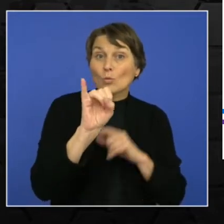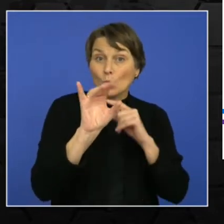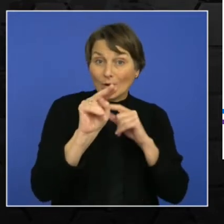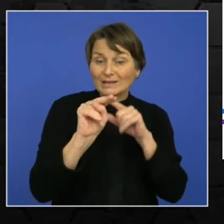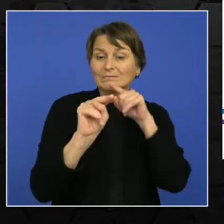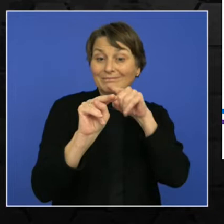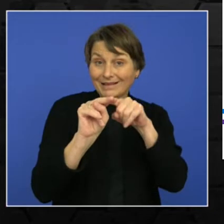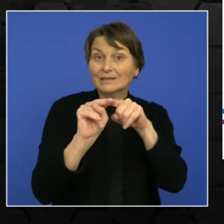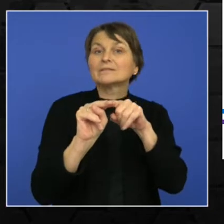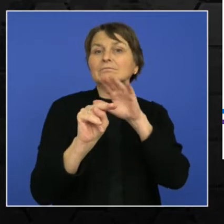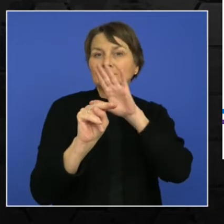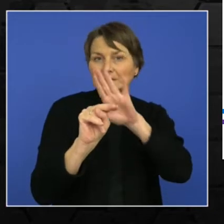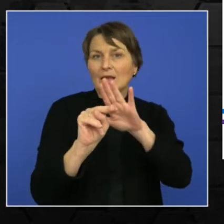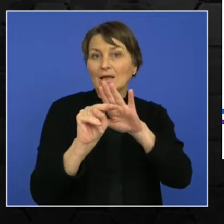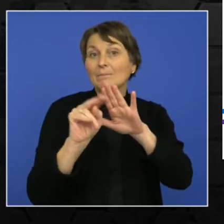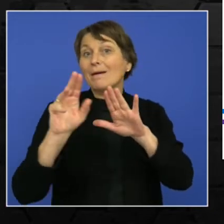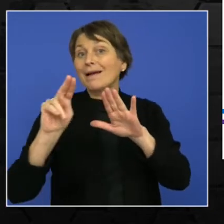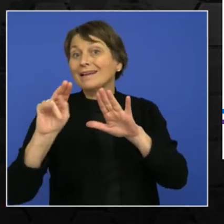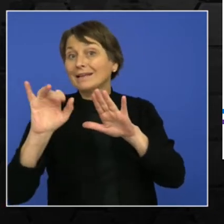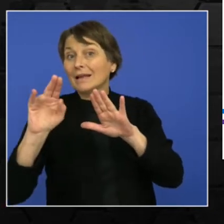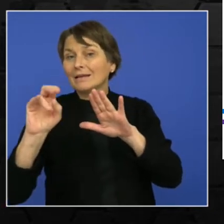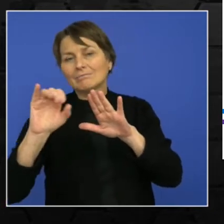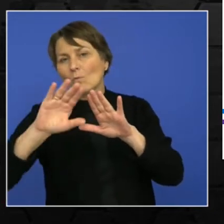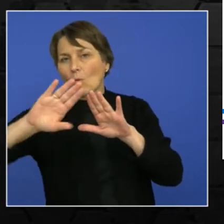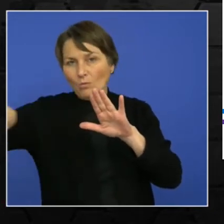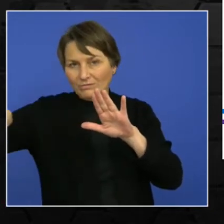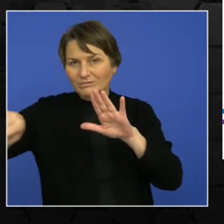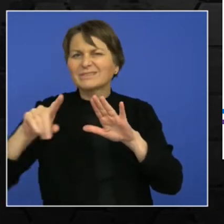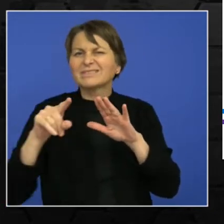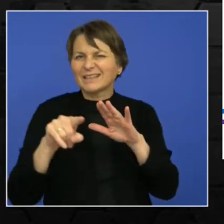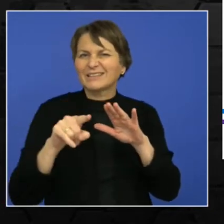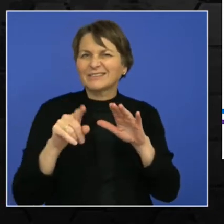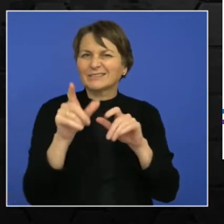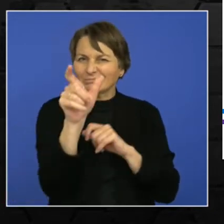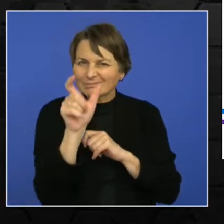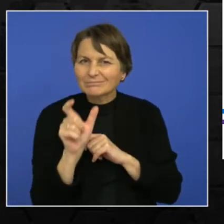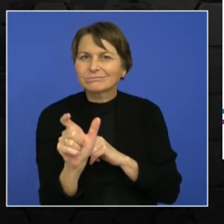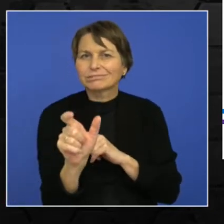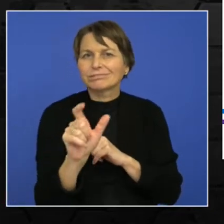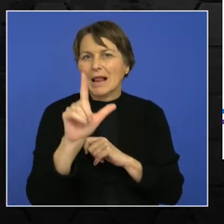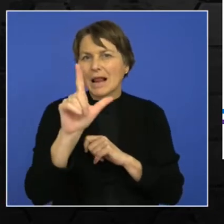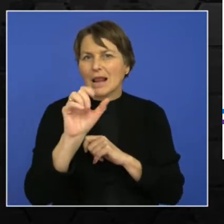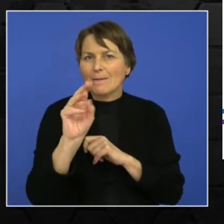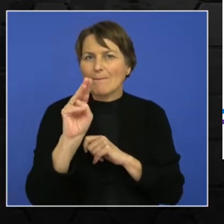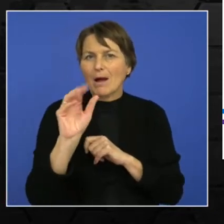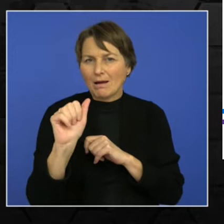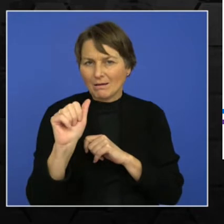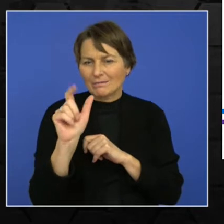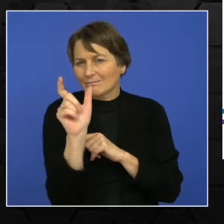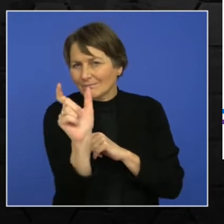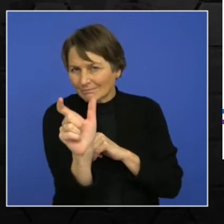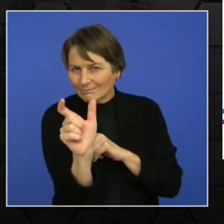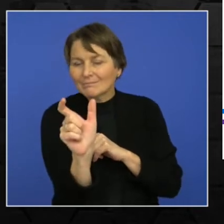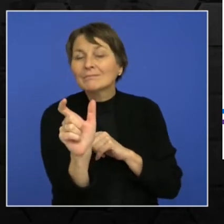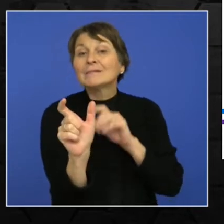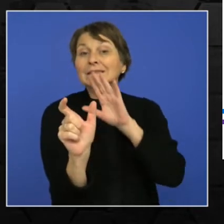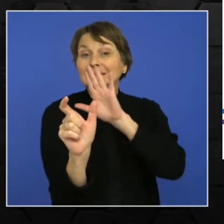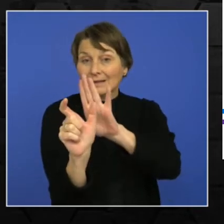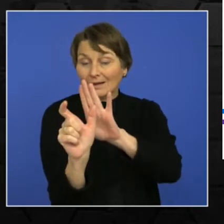win, because that's the base form. That's called lemmatization. And then we have POS tagging, dependency parsing. We've already looked into